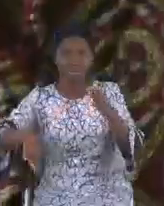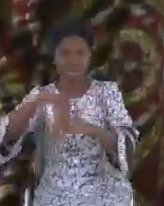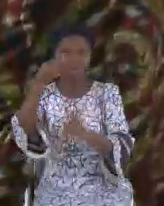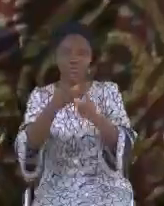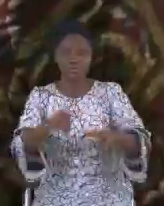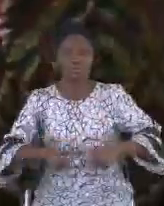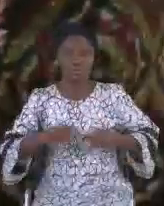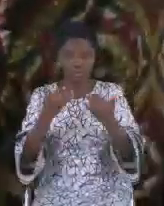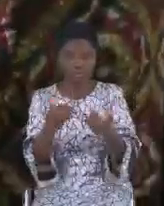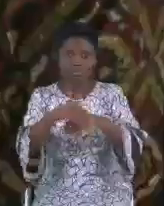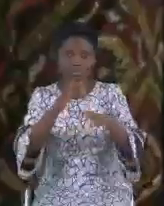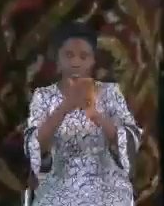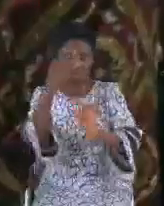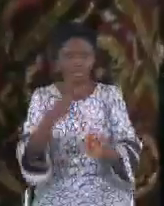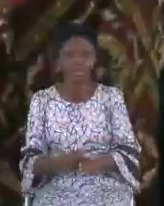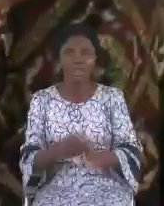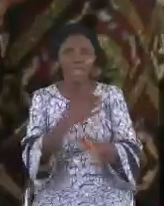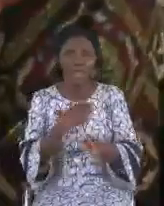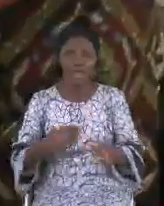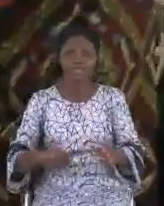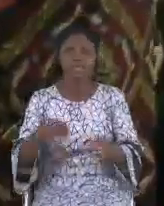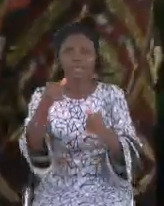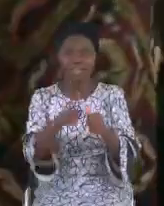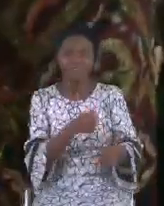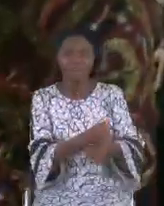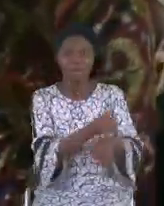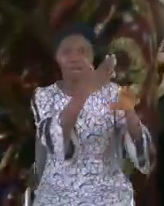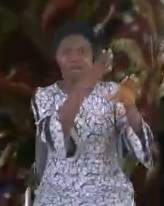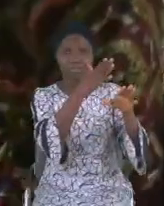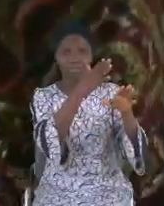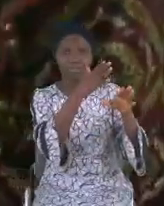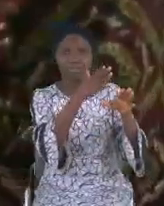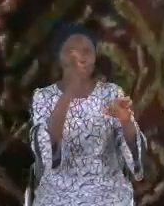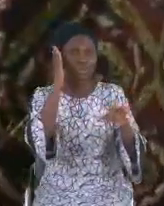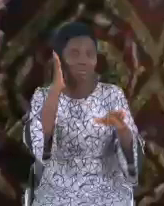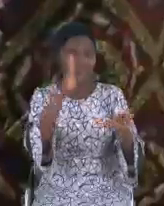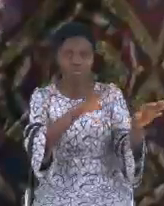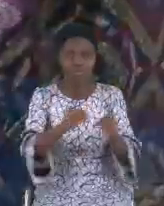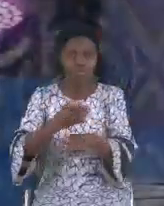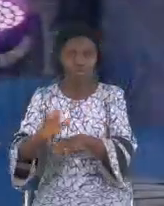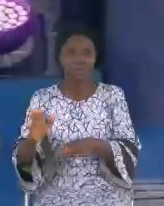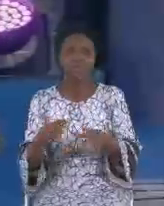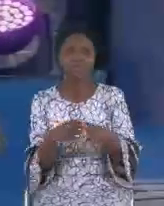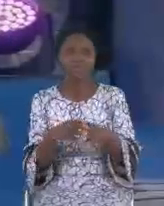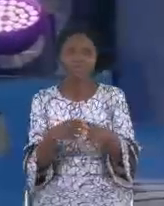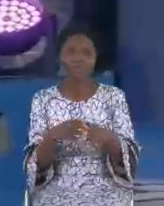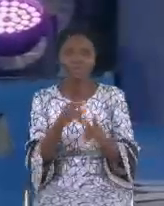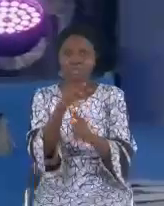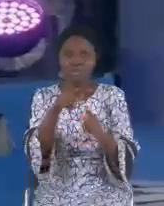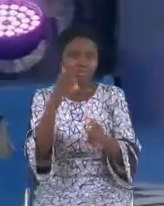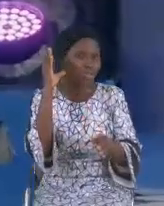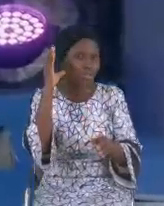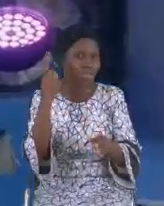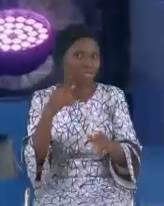Amen. And every mountain will move away. Amen. When you hear the